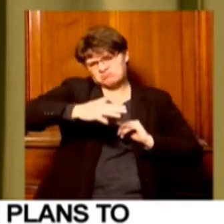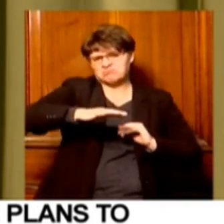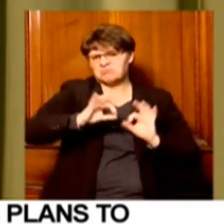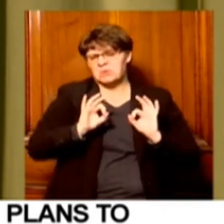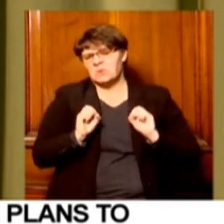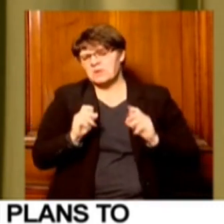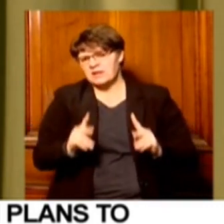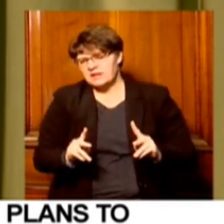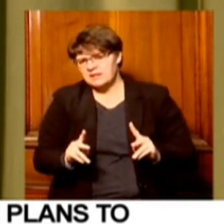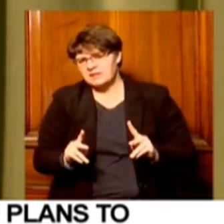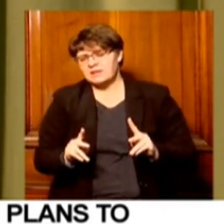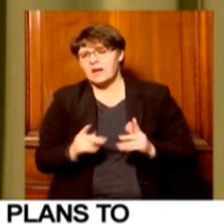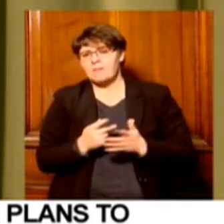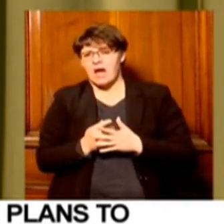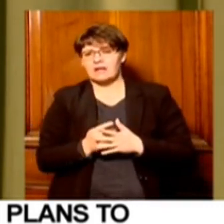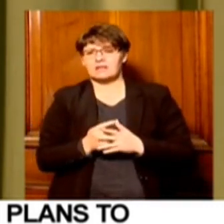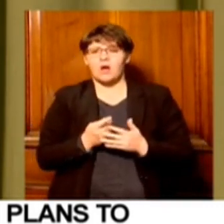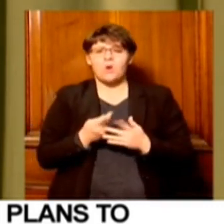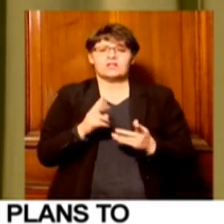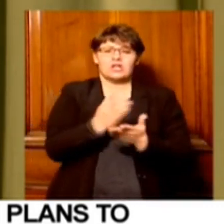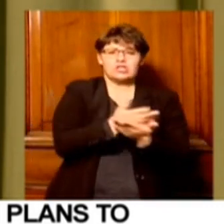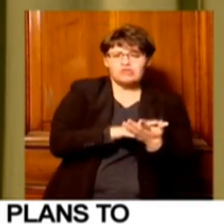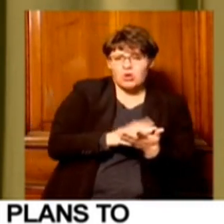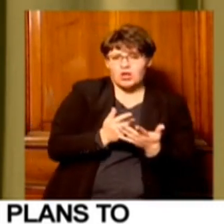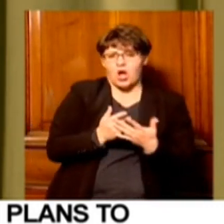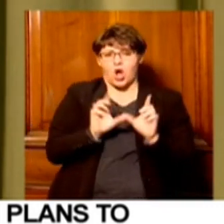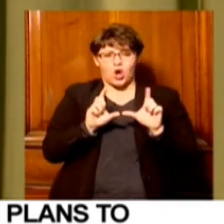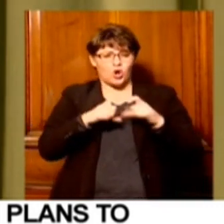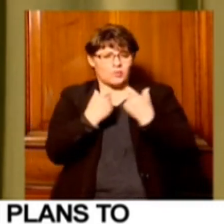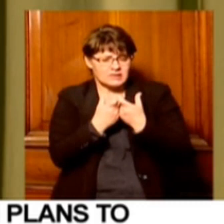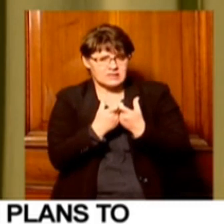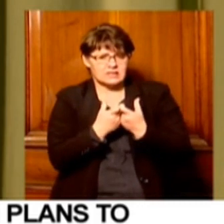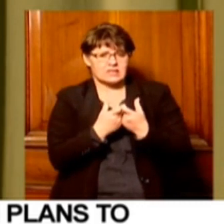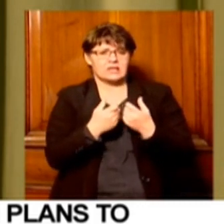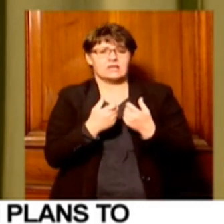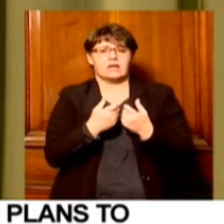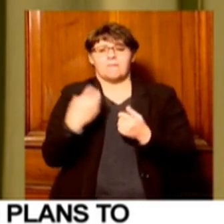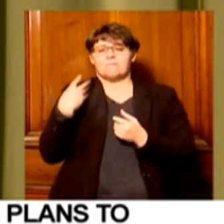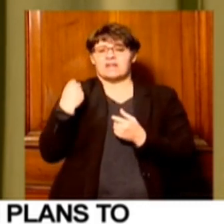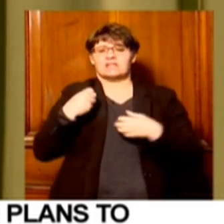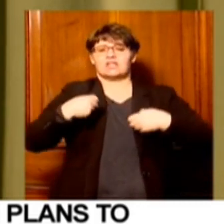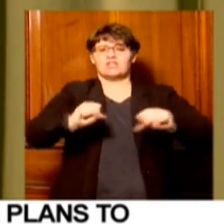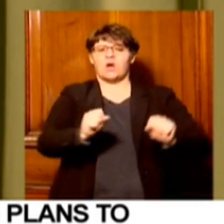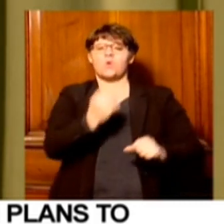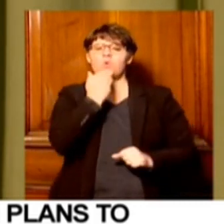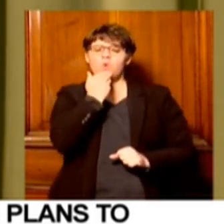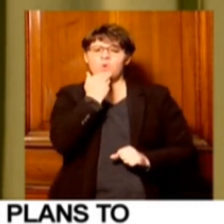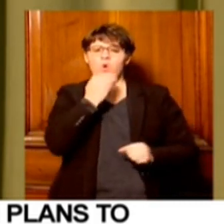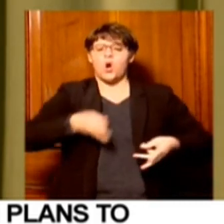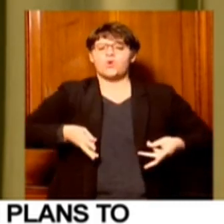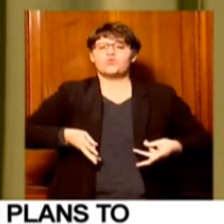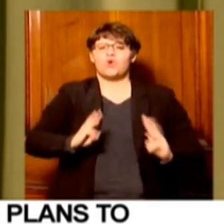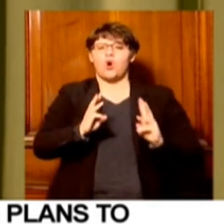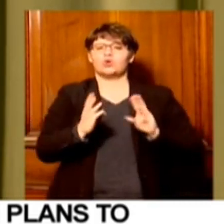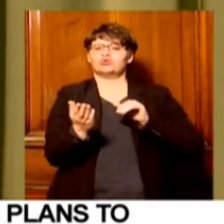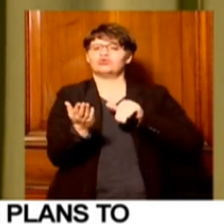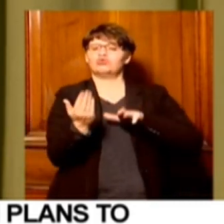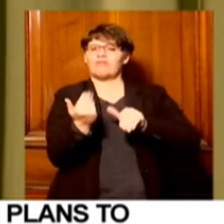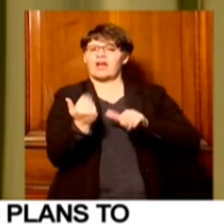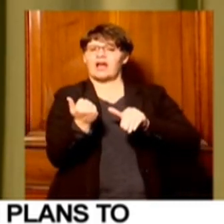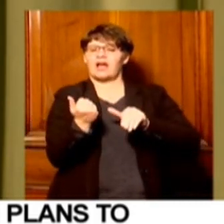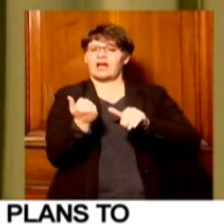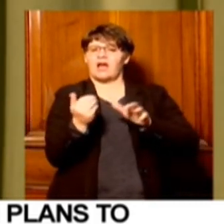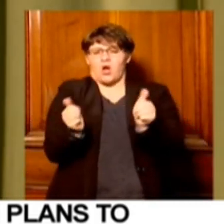the recent approval by the shareholder committee chaired by the Minister of the Road Traffic Management Corporation, we